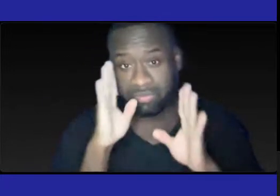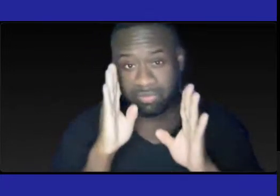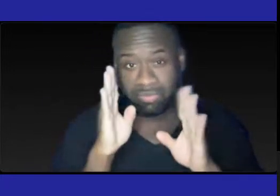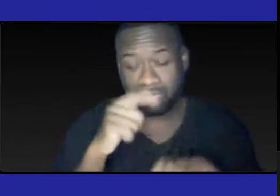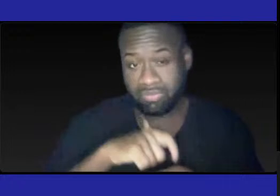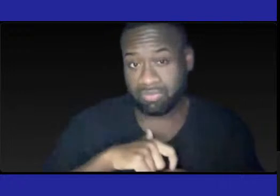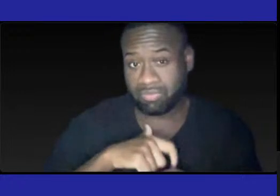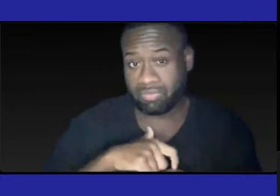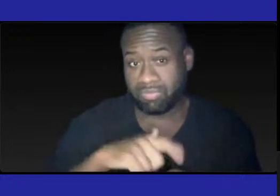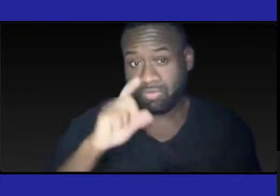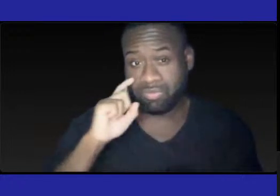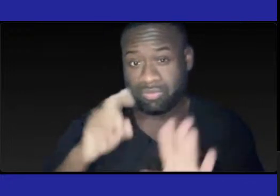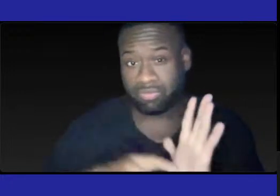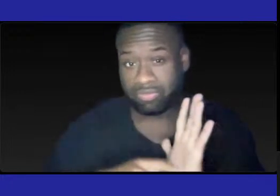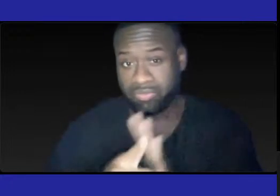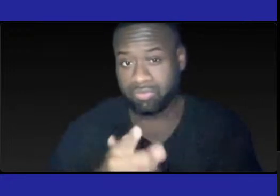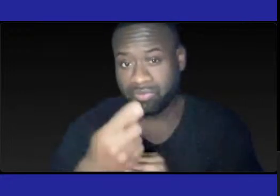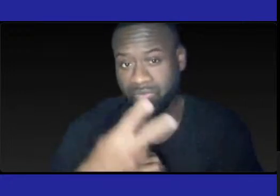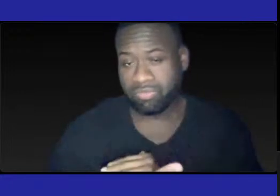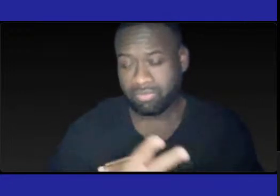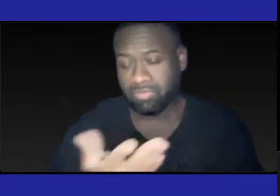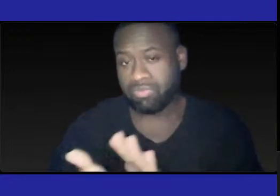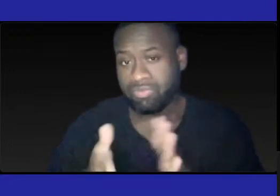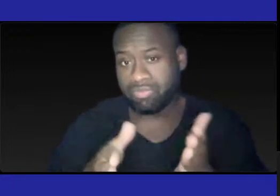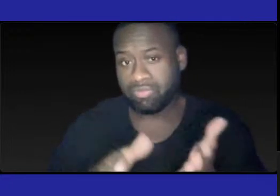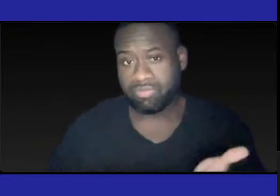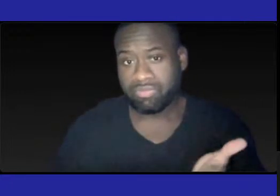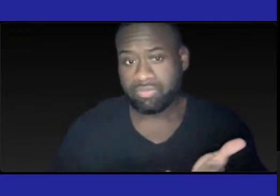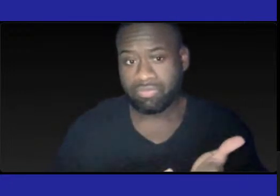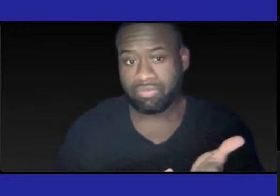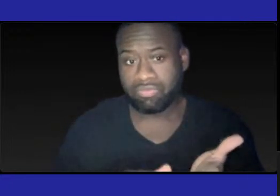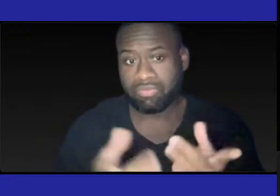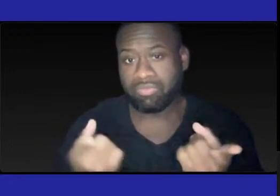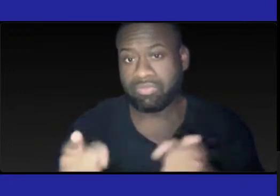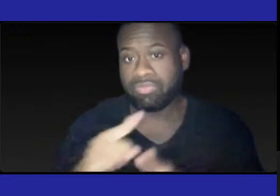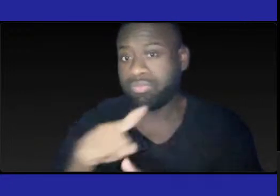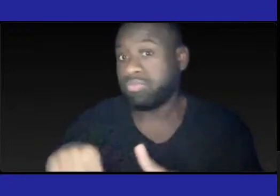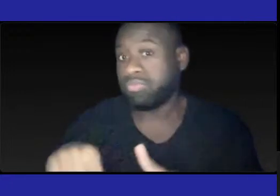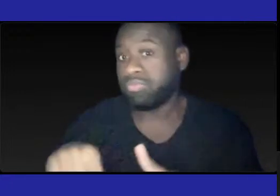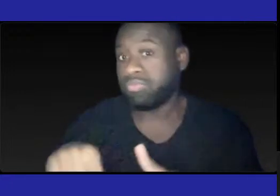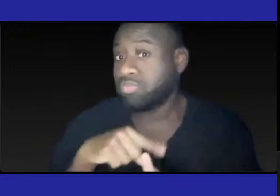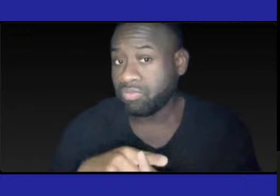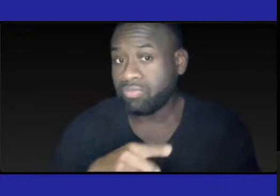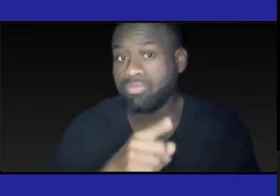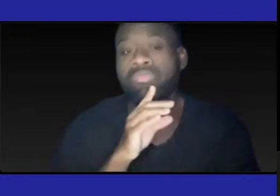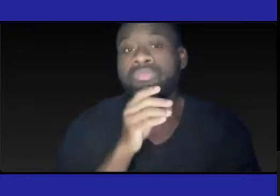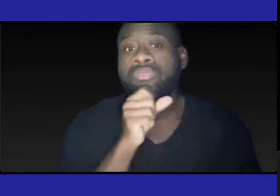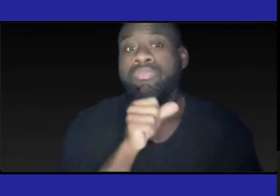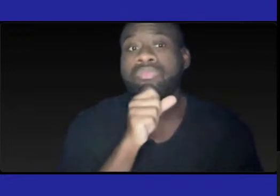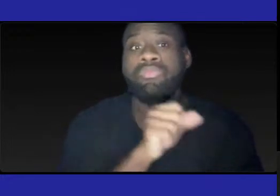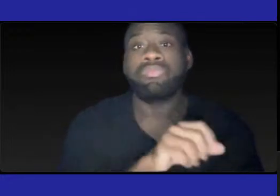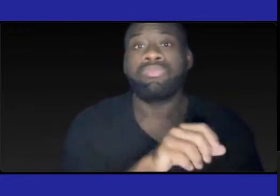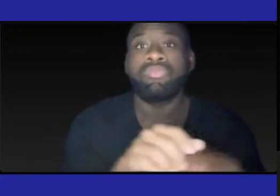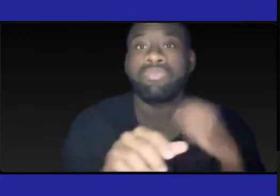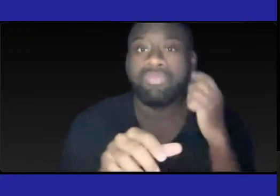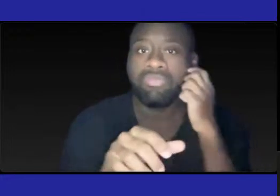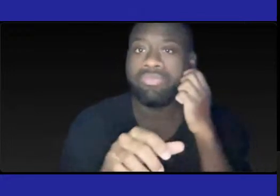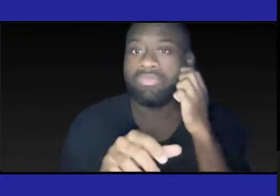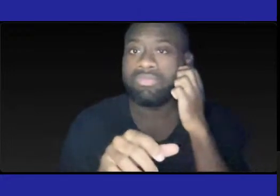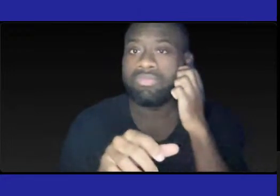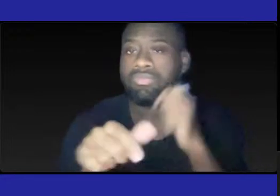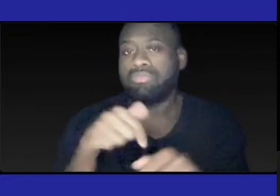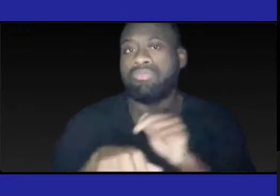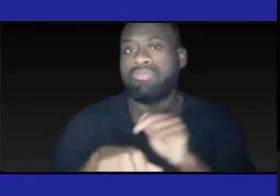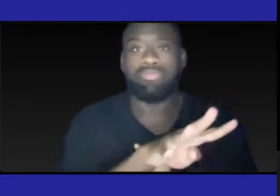over half of the deaths occur between the 43 and 365 days. So